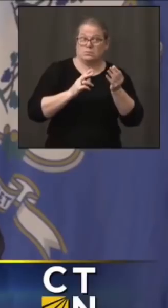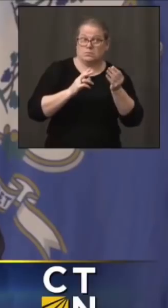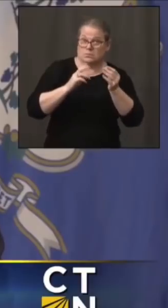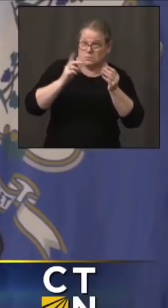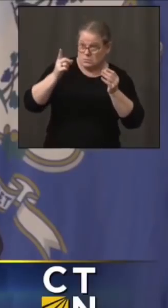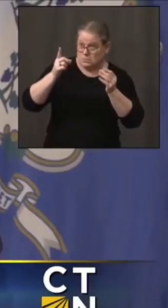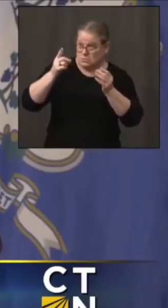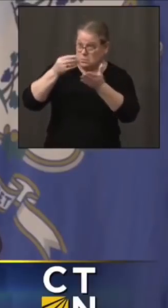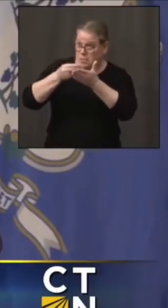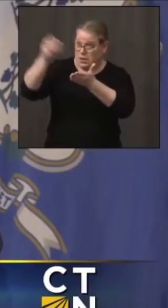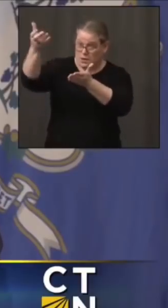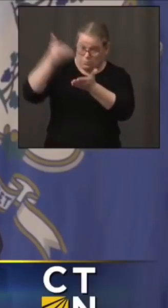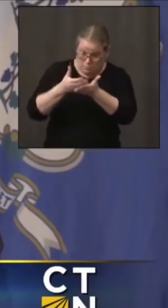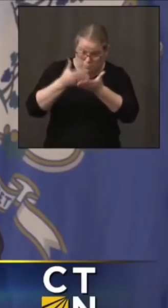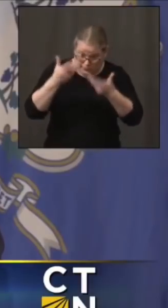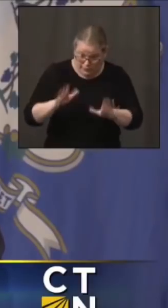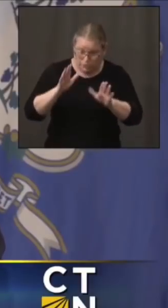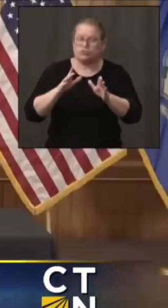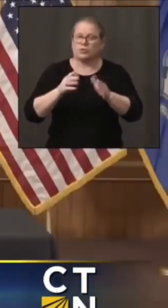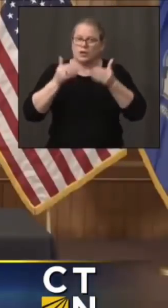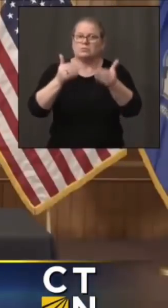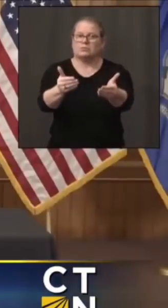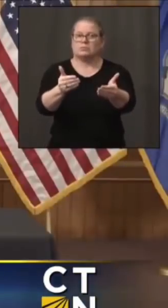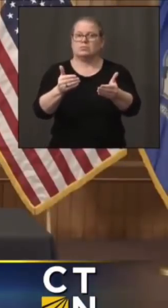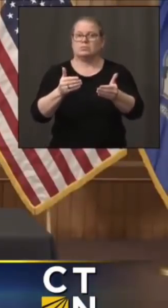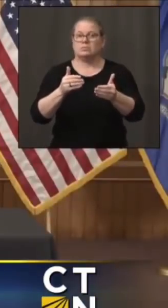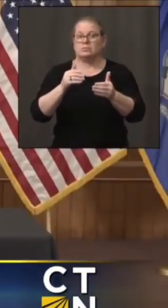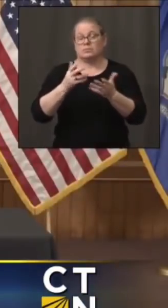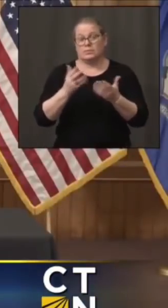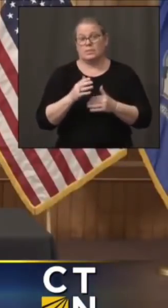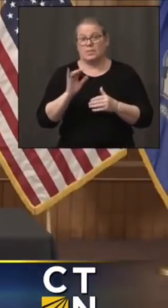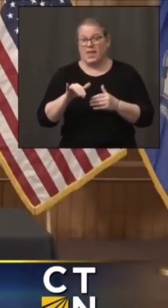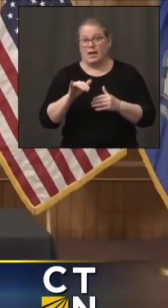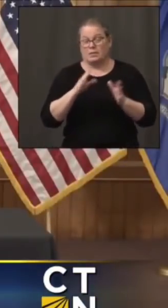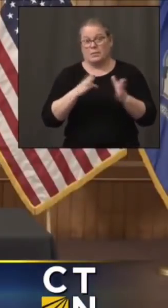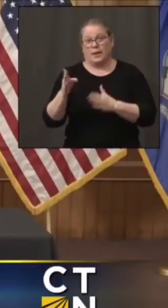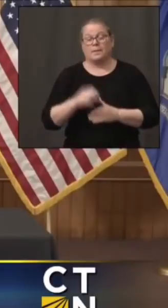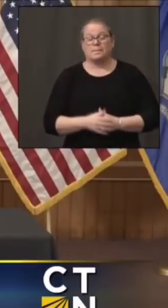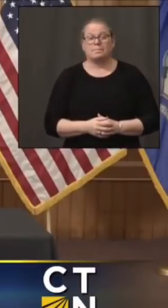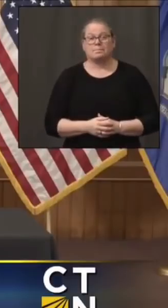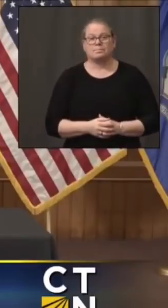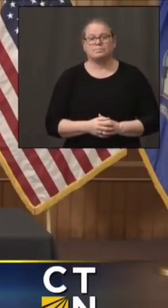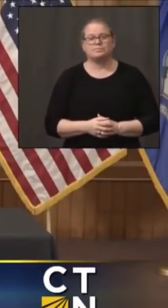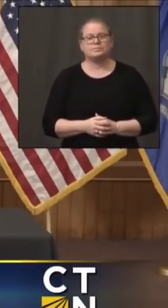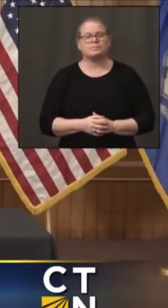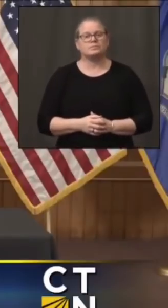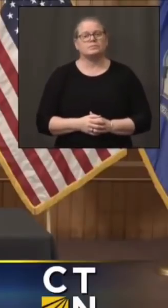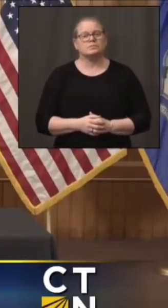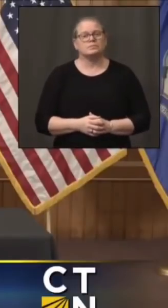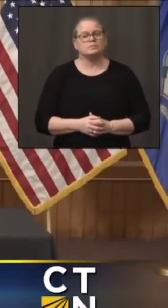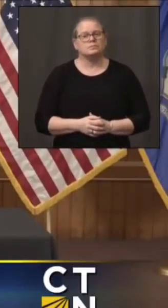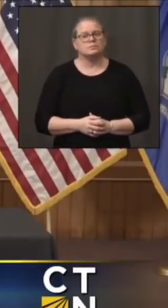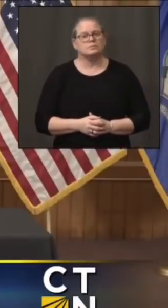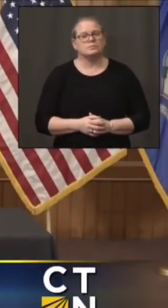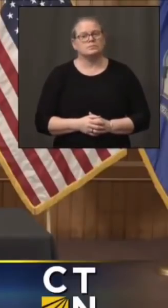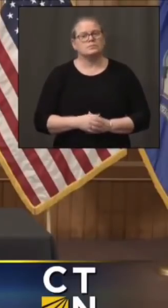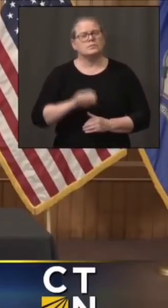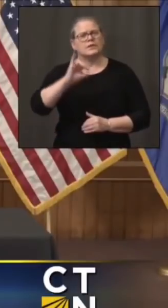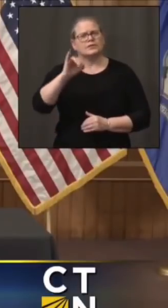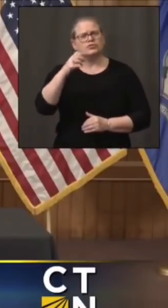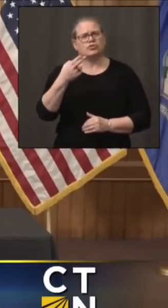near the front of the line. Thanks. And could I ask Josh a granular question?